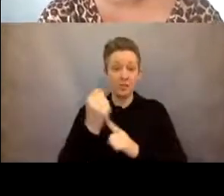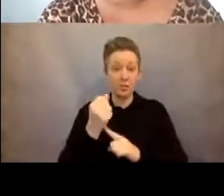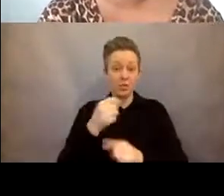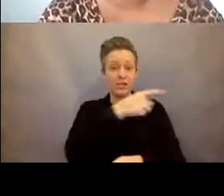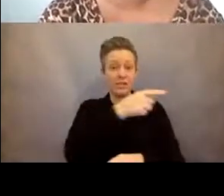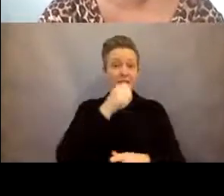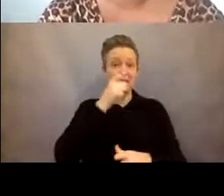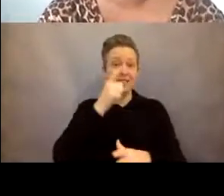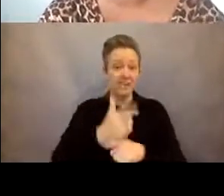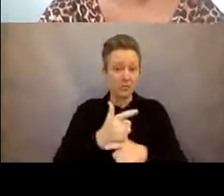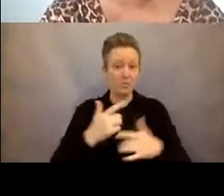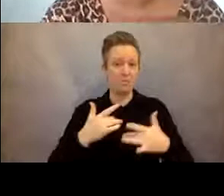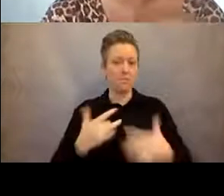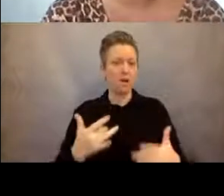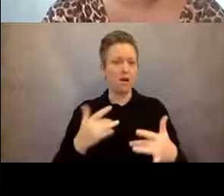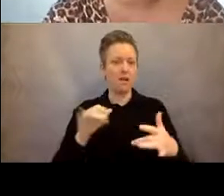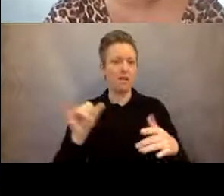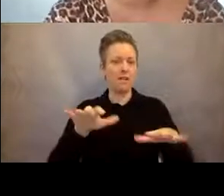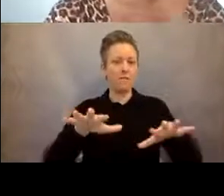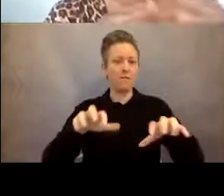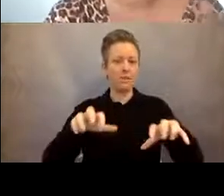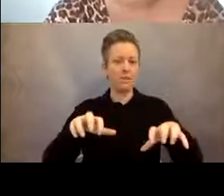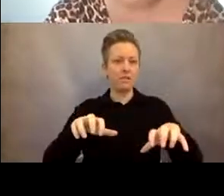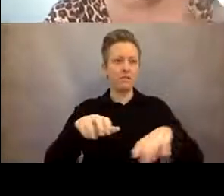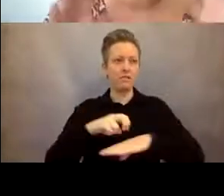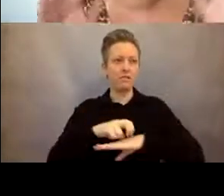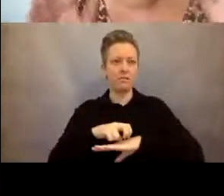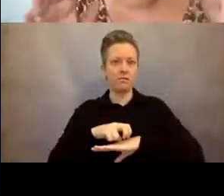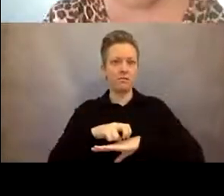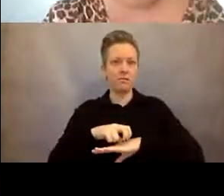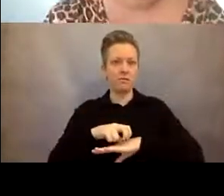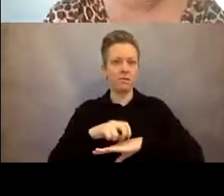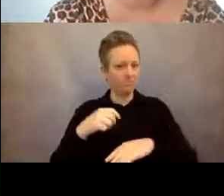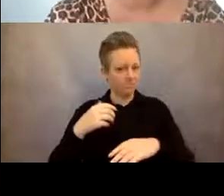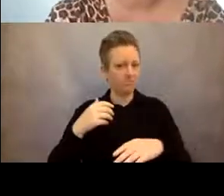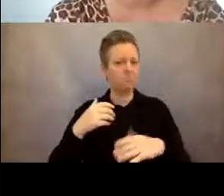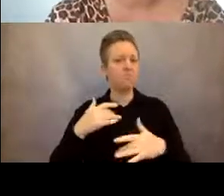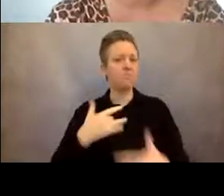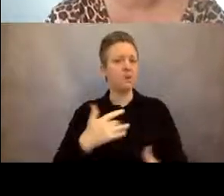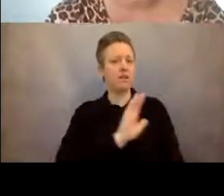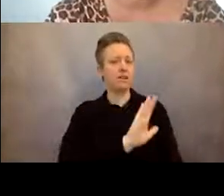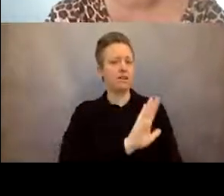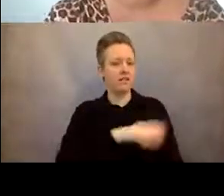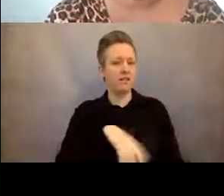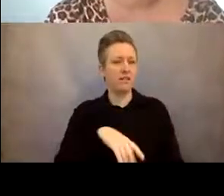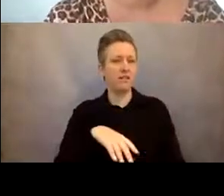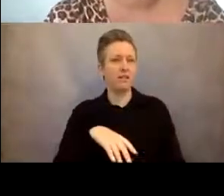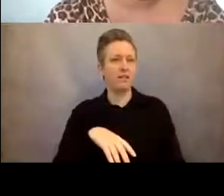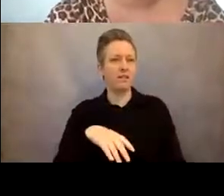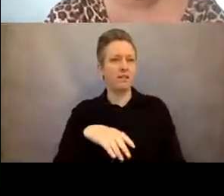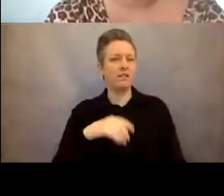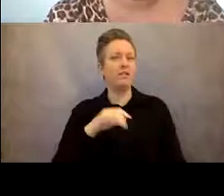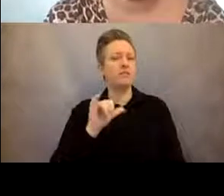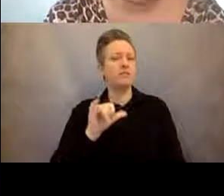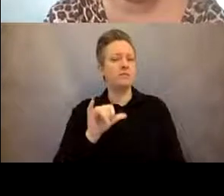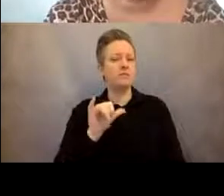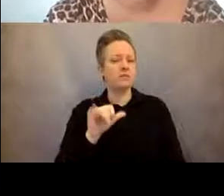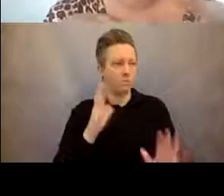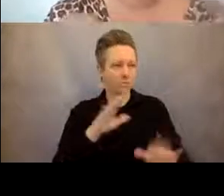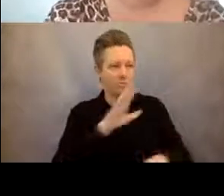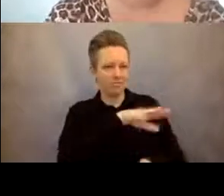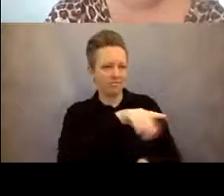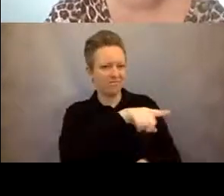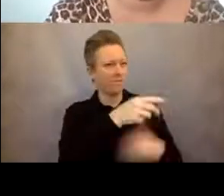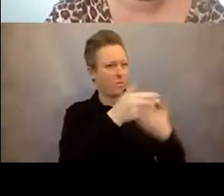in those situations. So what I told her to do is, I'm like, Morgan, call hotel security. Just handle that.